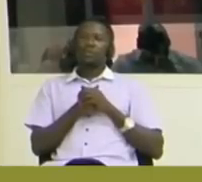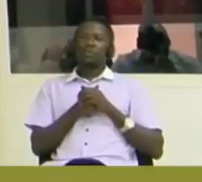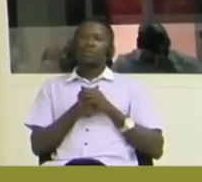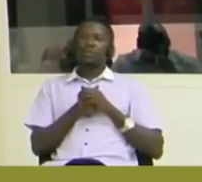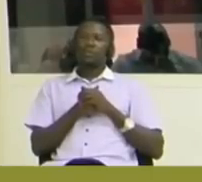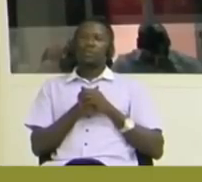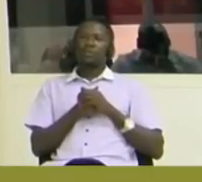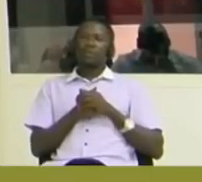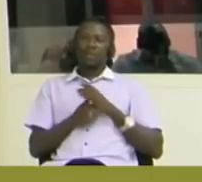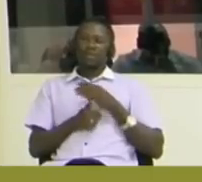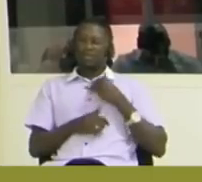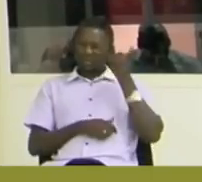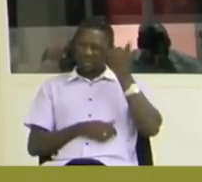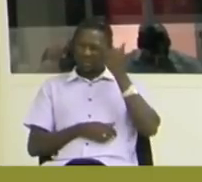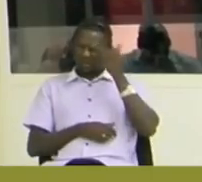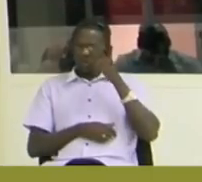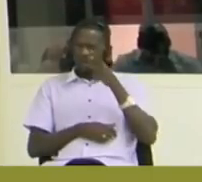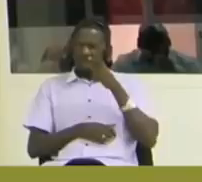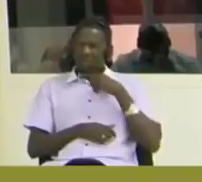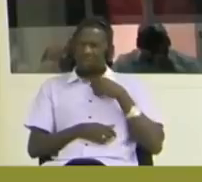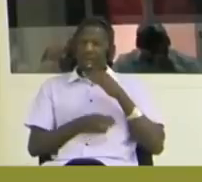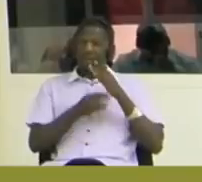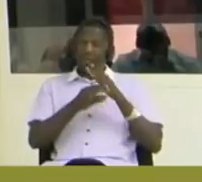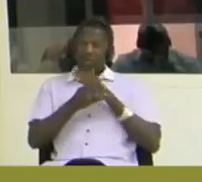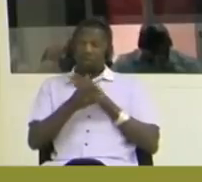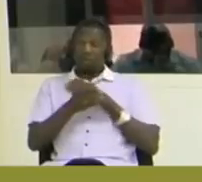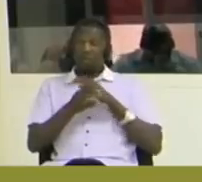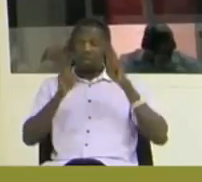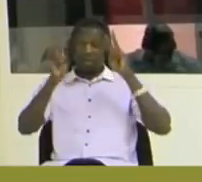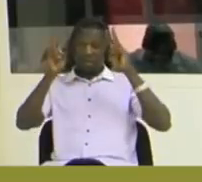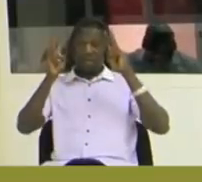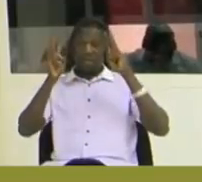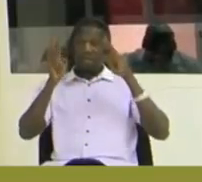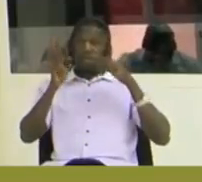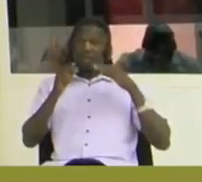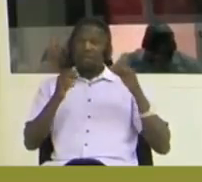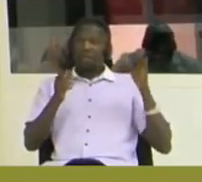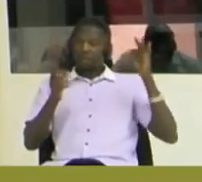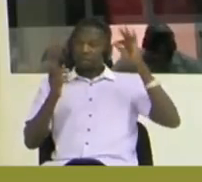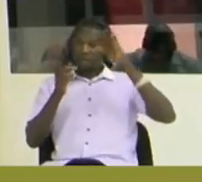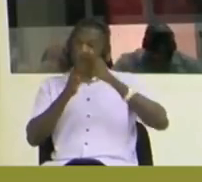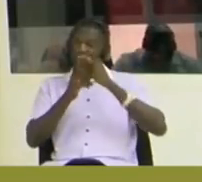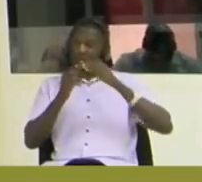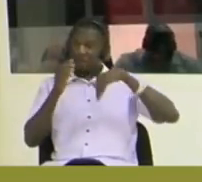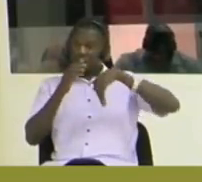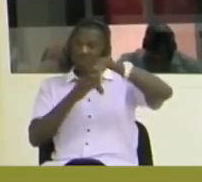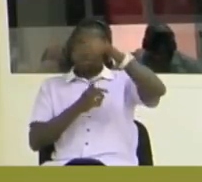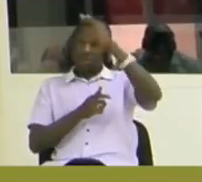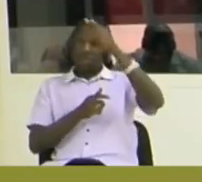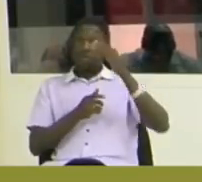It is suggested that prior to Yaya Jammeh's departure